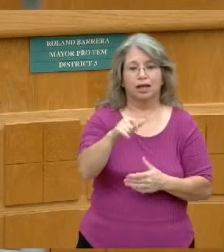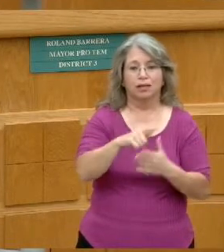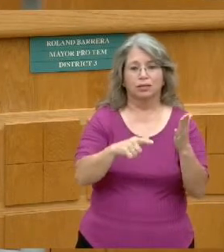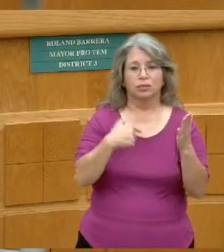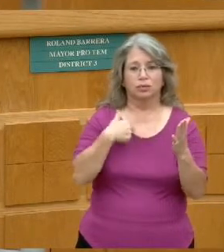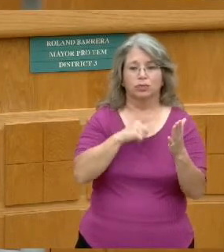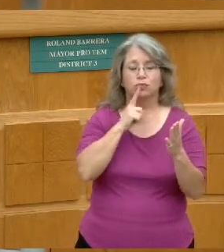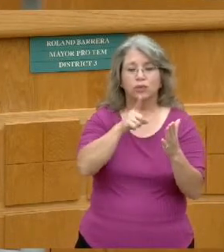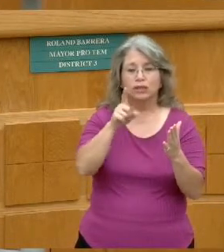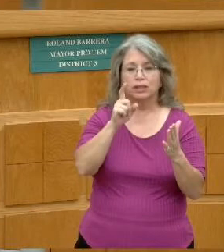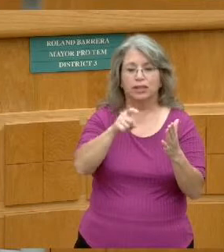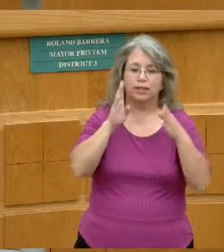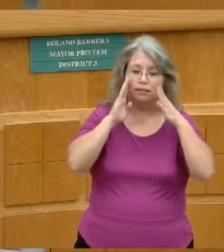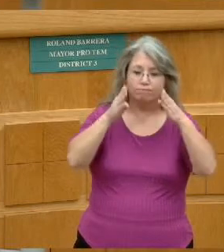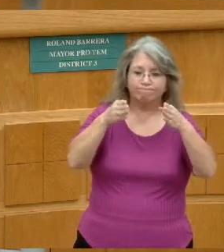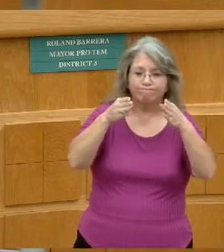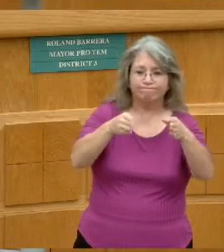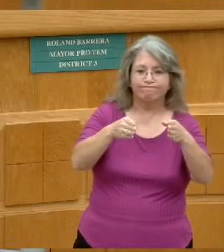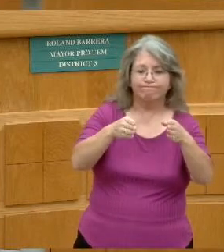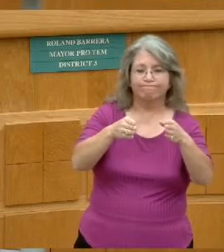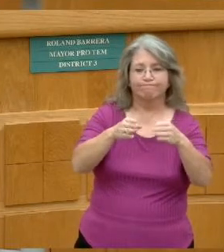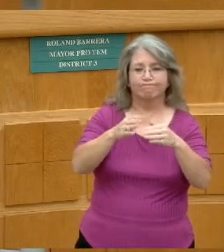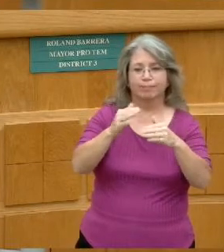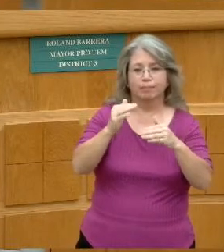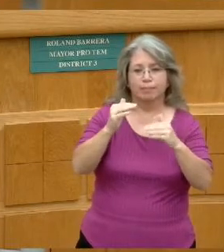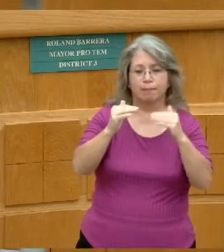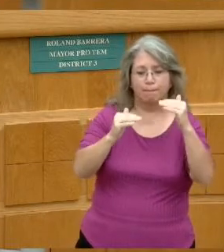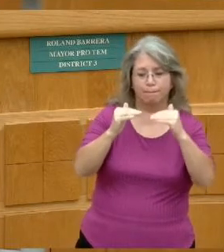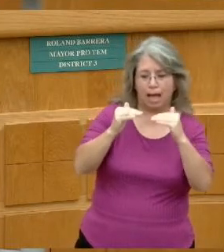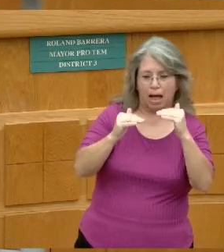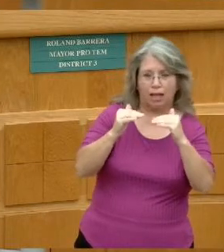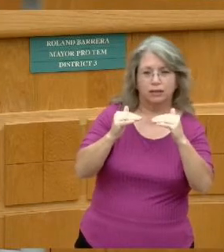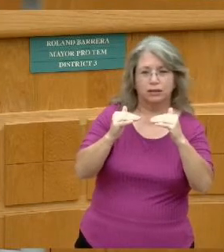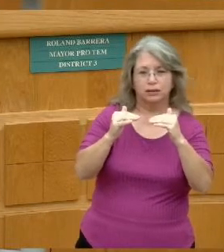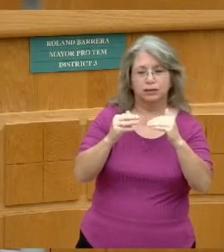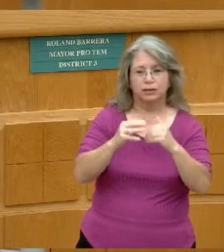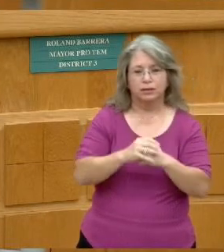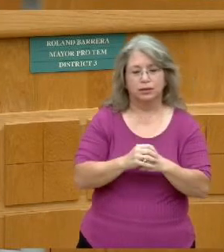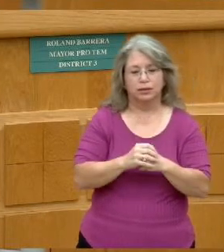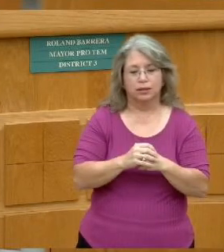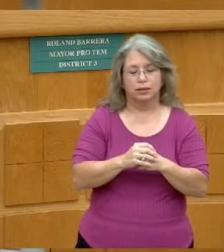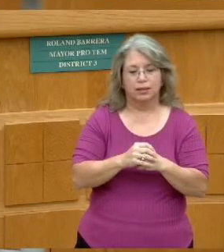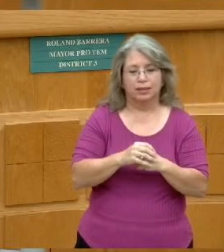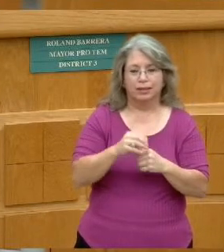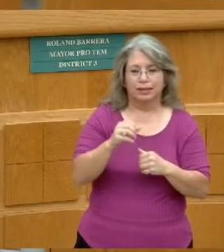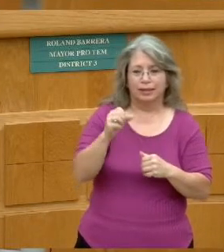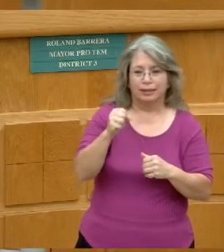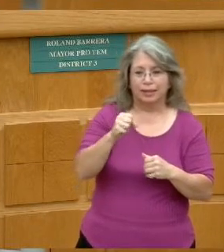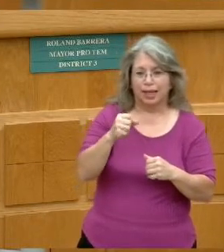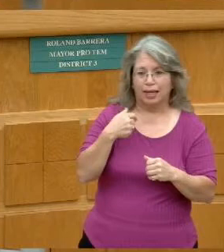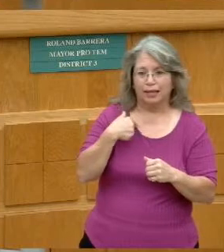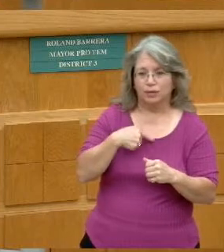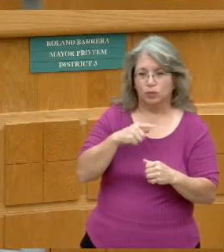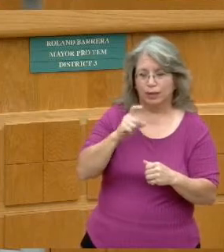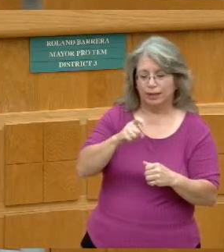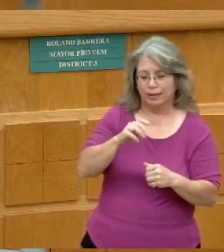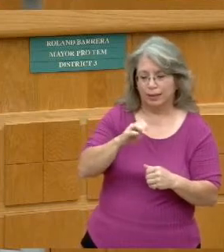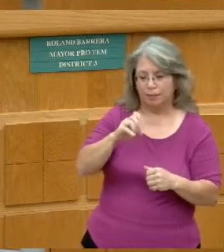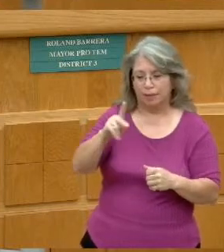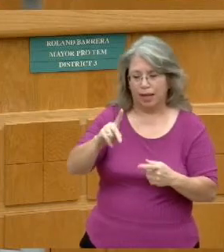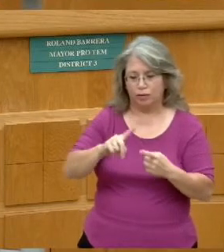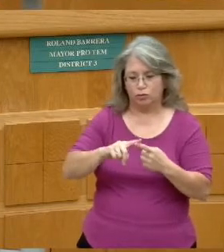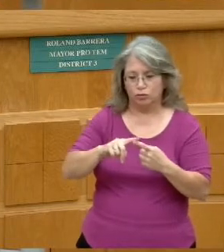on, because we need to, you know, balance on this razor's edge of getting back to life at the same time trying